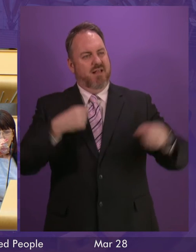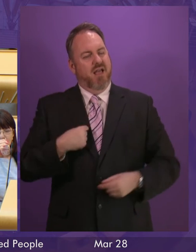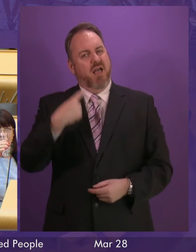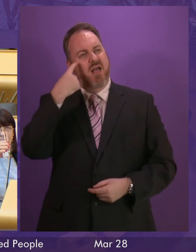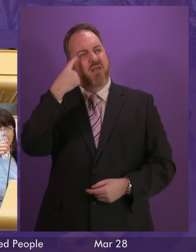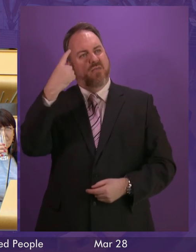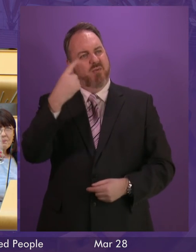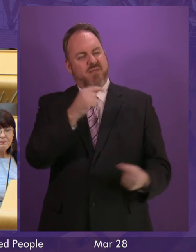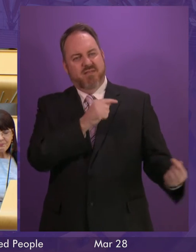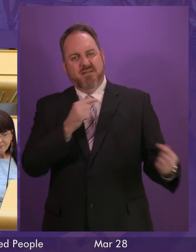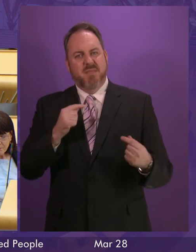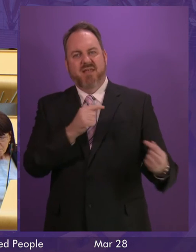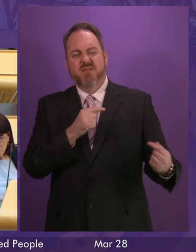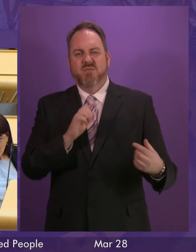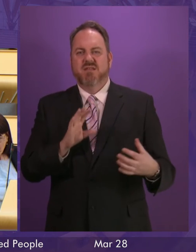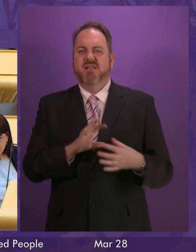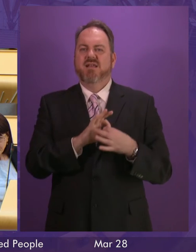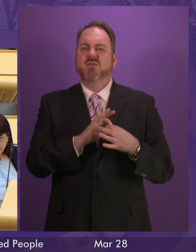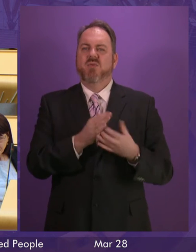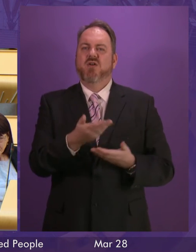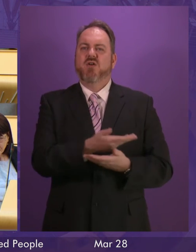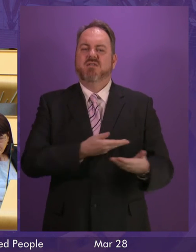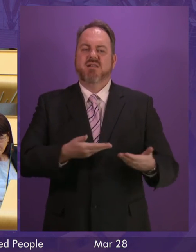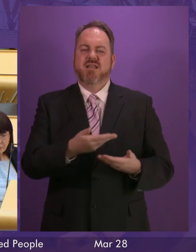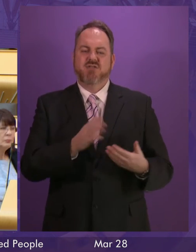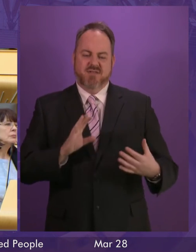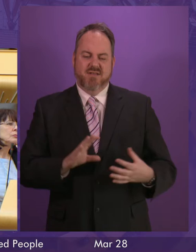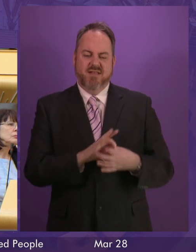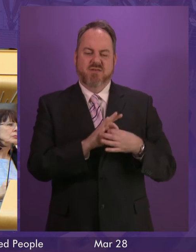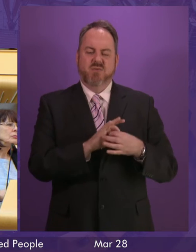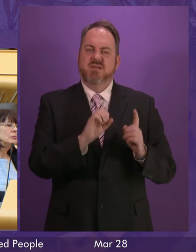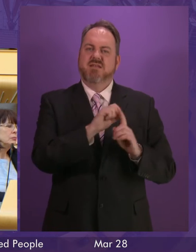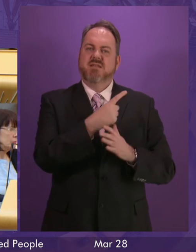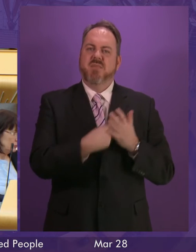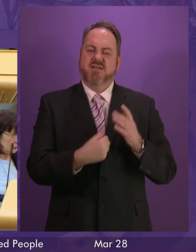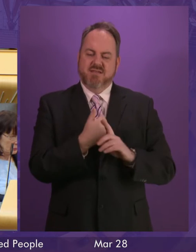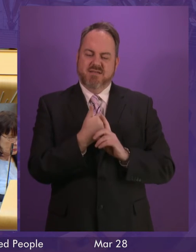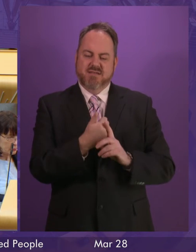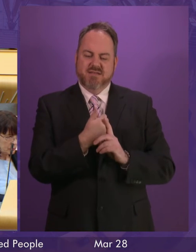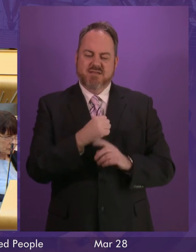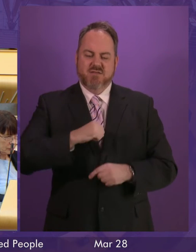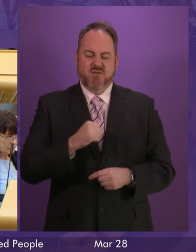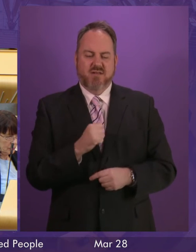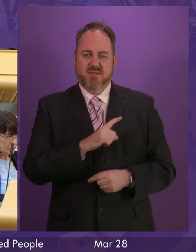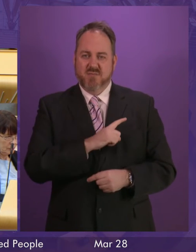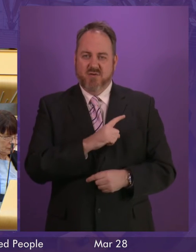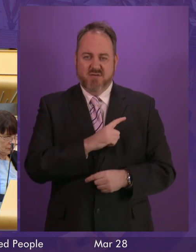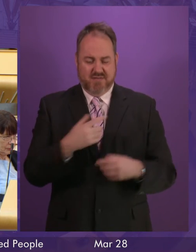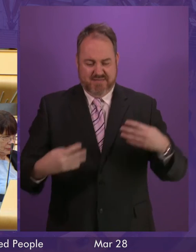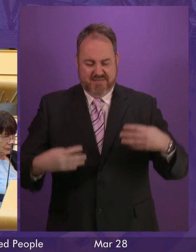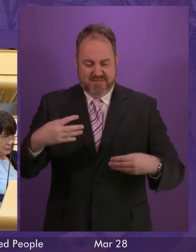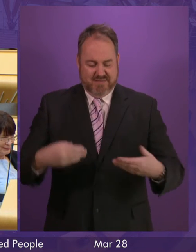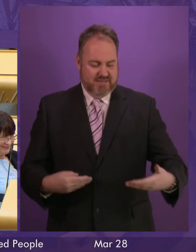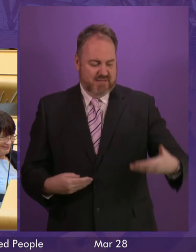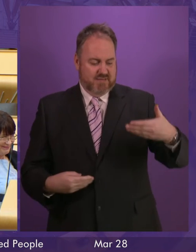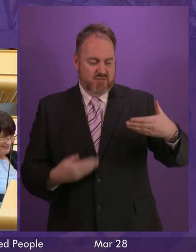debate to be about the government's consultation on disability assistance in Scotland. statistics updated today confirmed